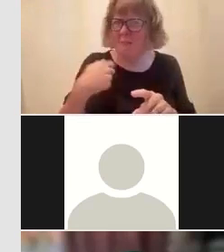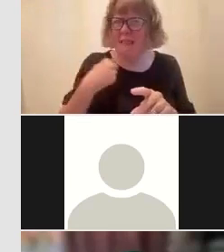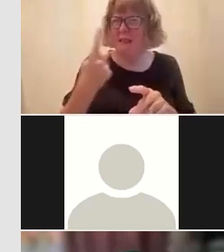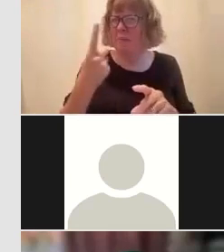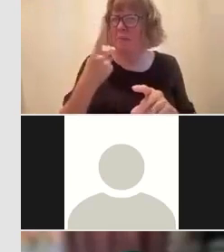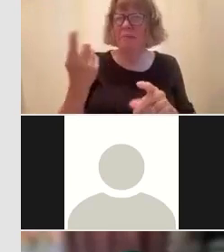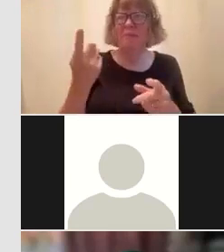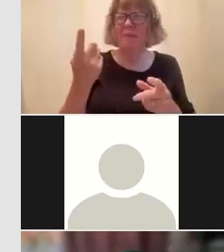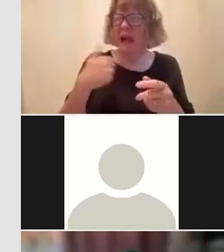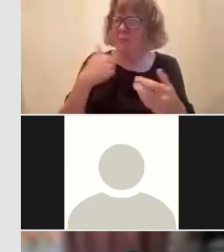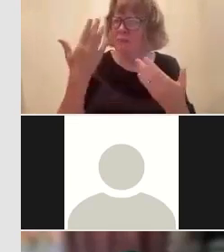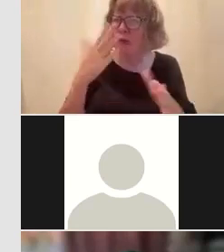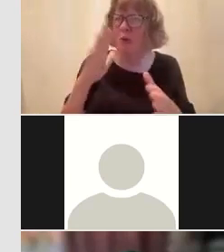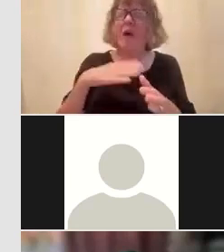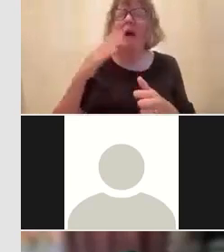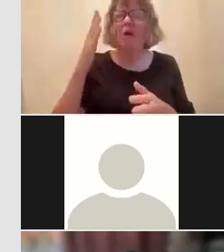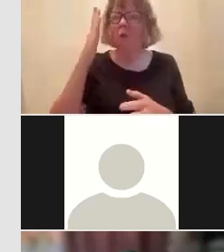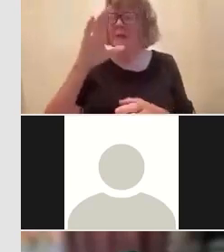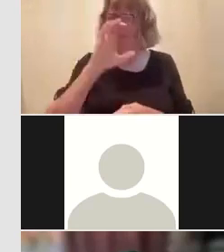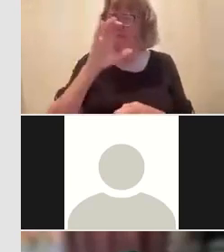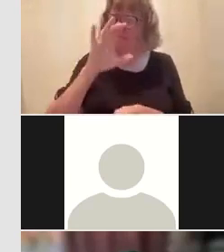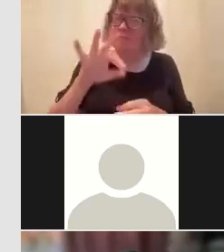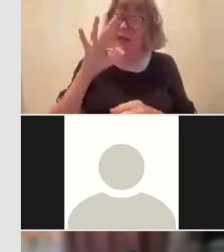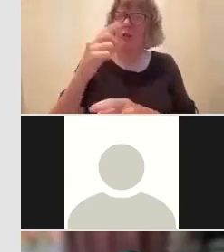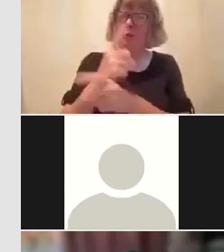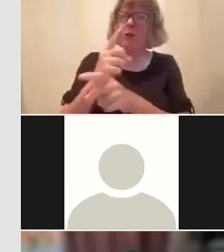person when it's not me.